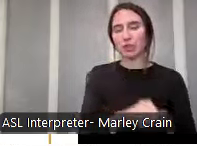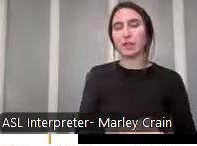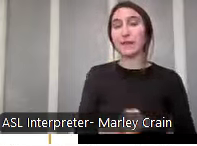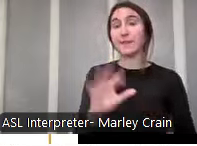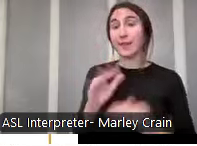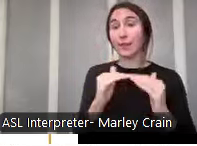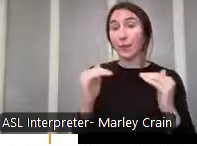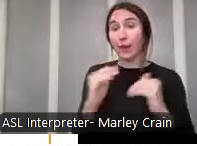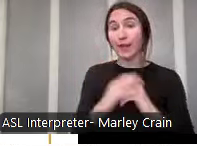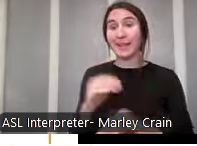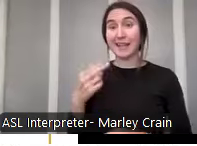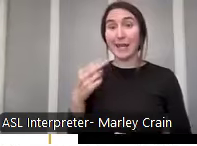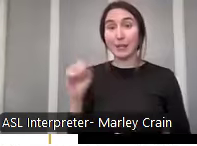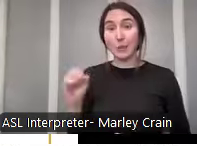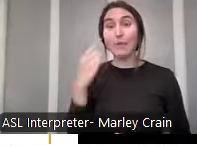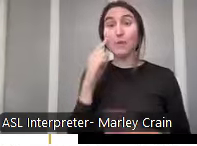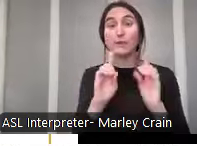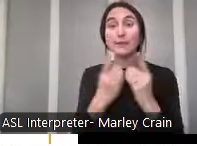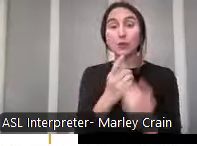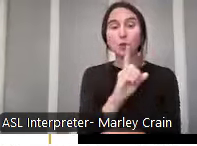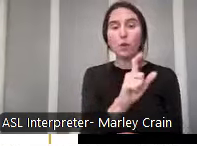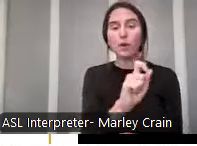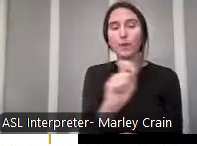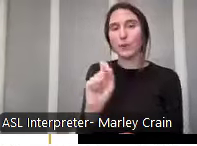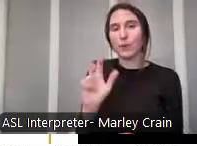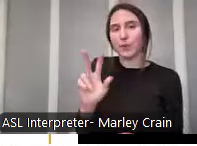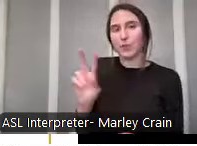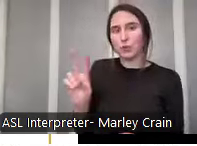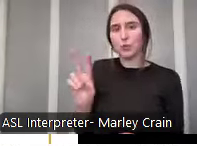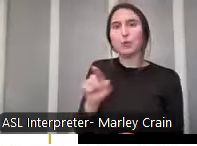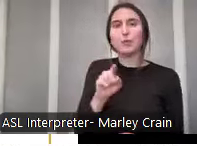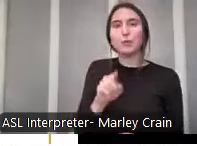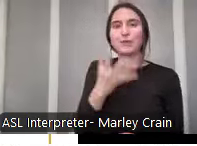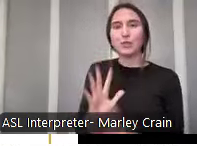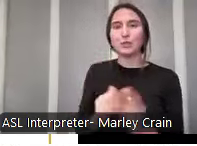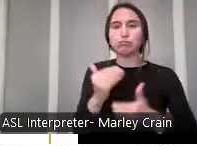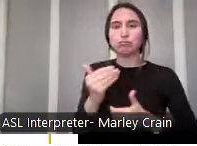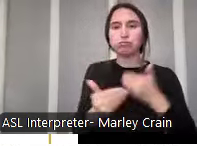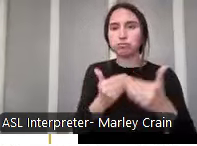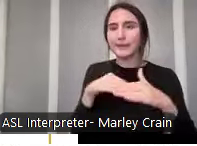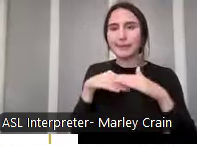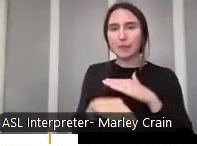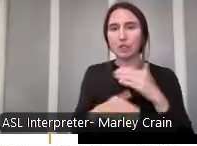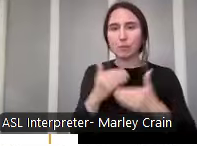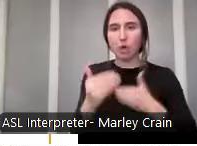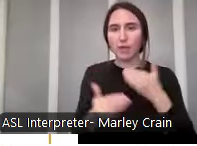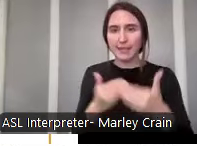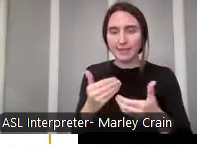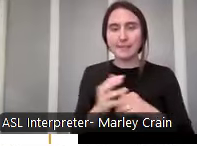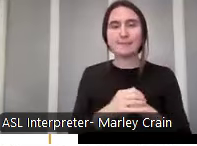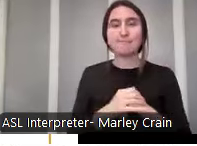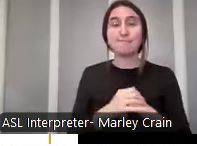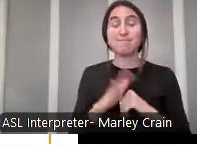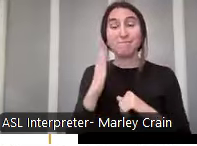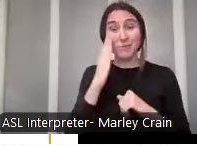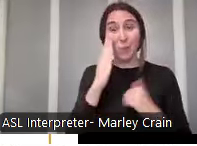in District 1 through 32, you will have gone through the admissions process. One thing to know is the wait lists are still live,